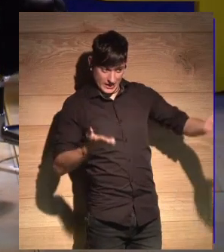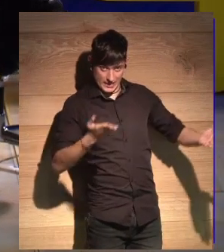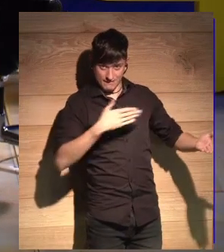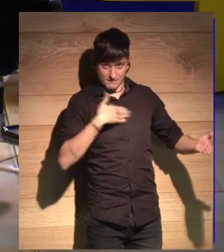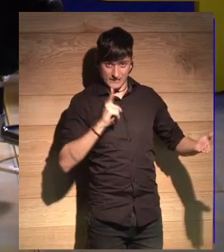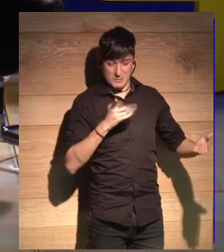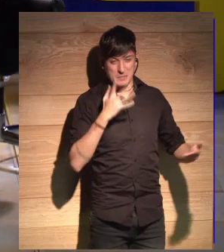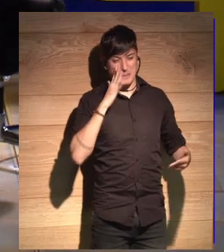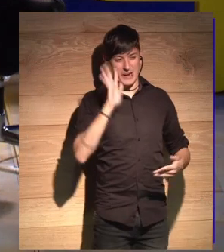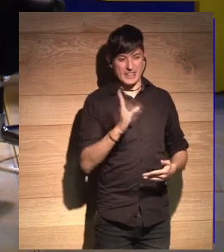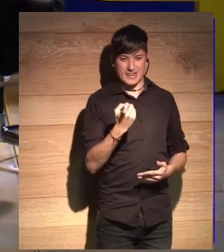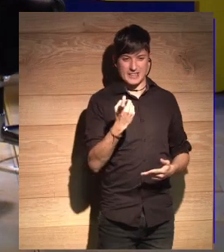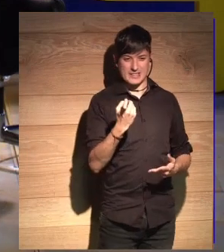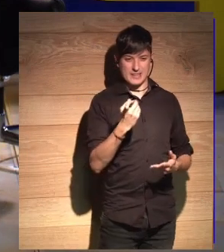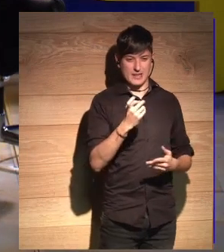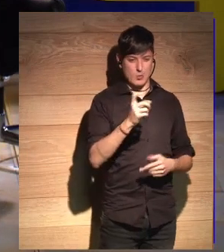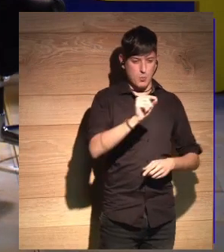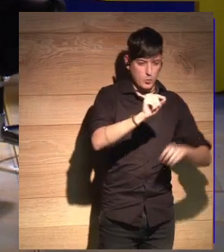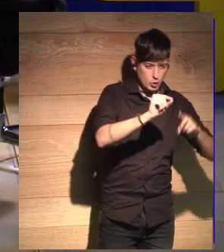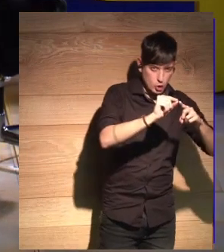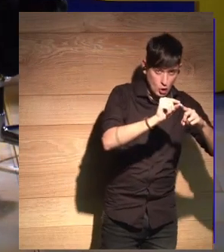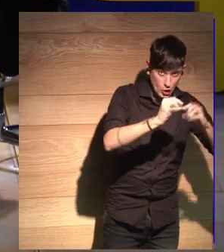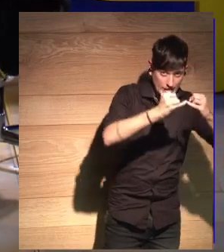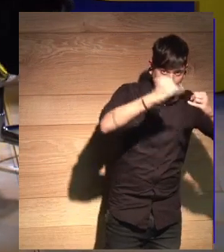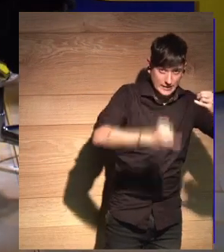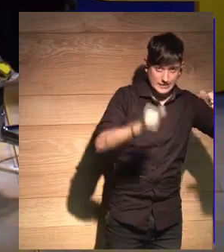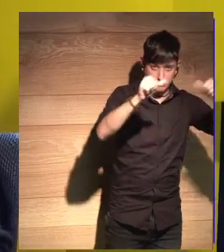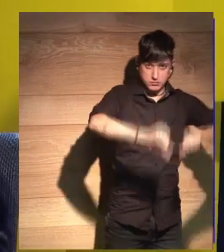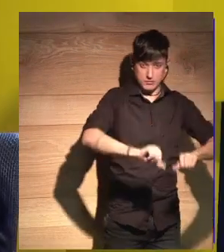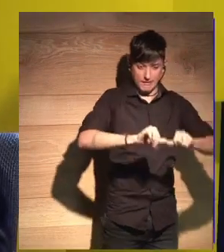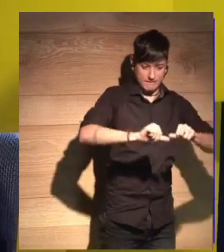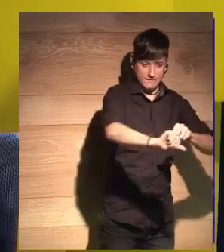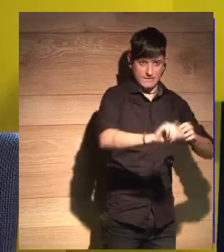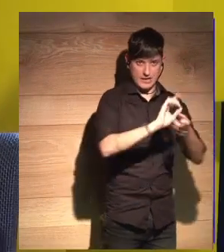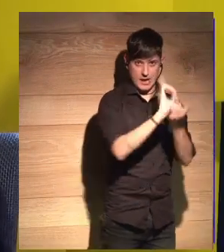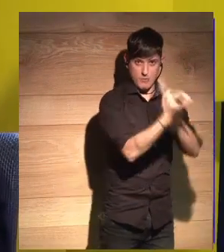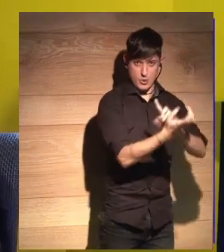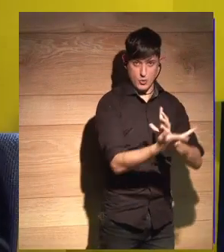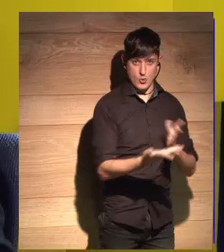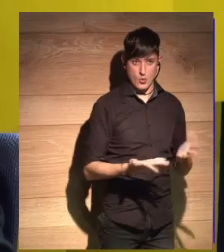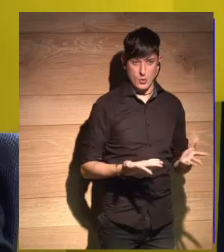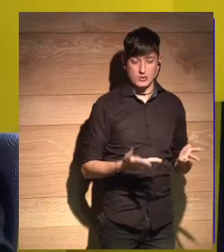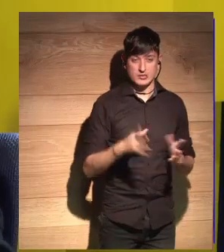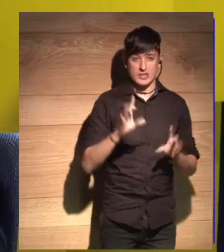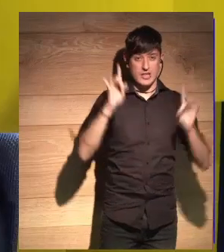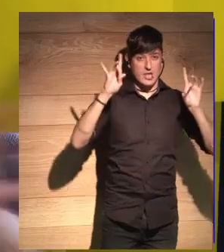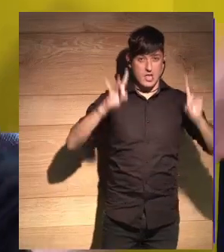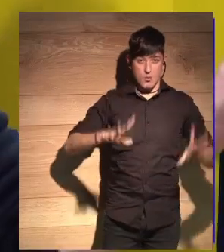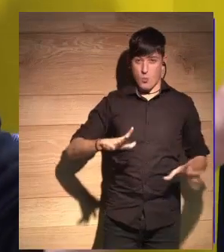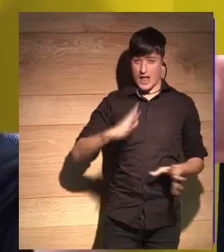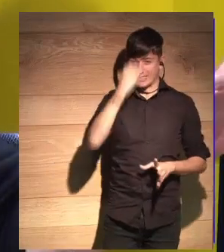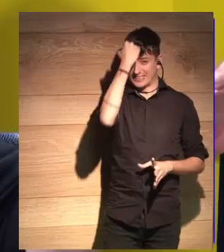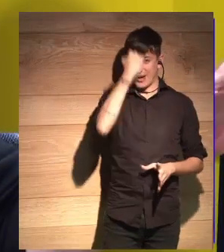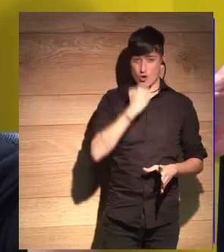something changes. And then, that's like terrorism too. I love when you're like the shoe bombing. Something has to happen, and